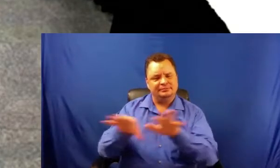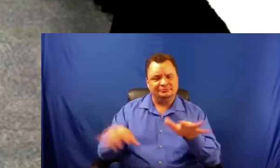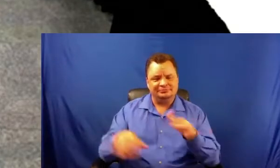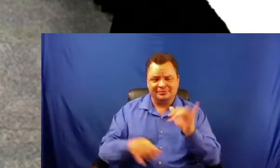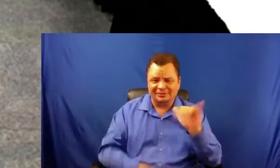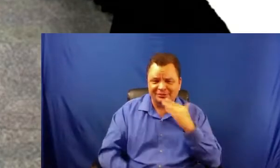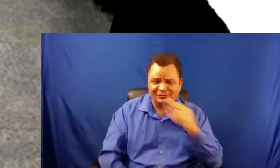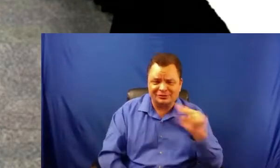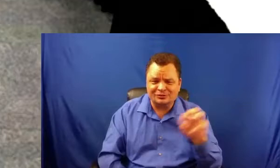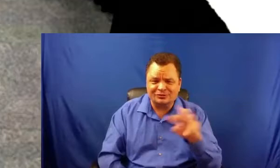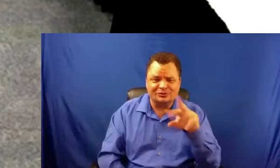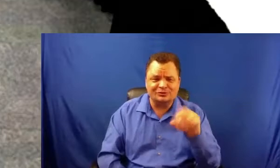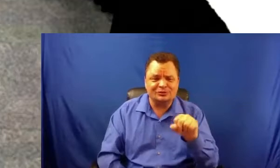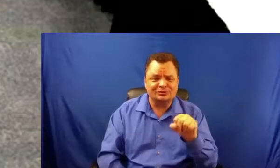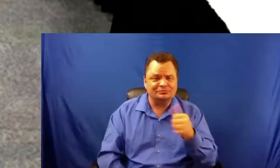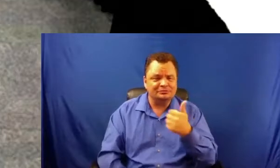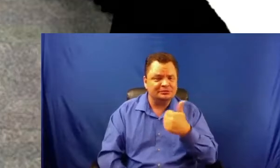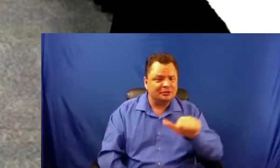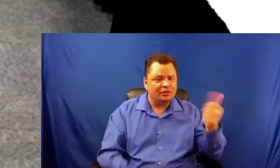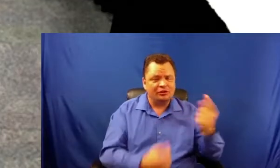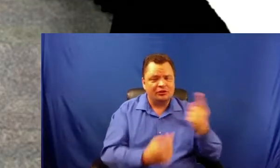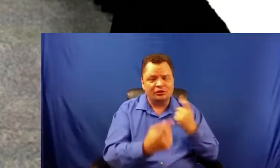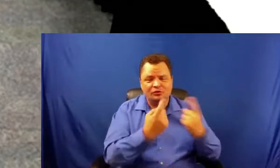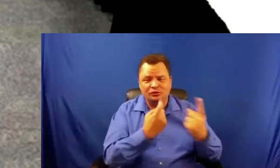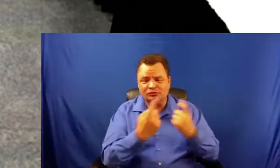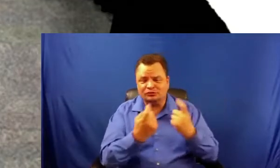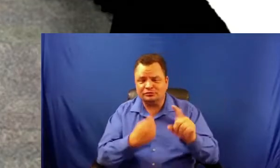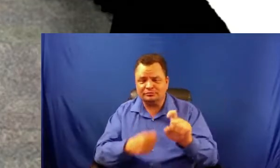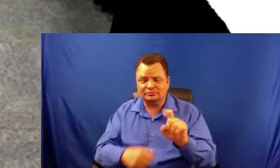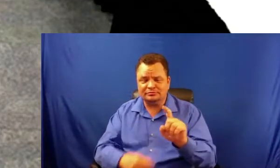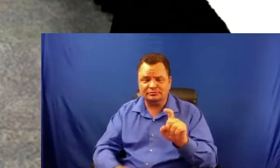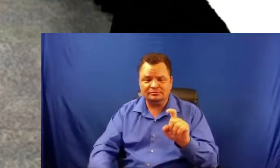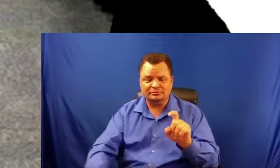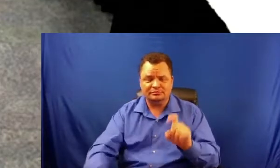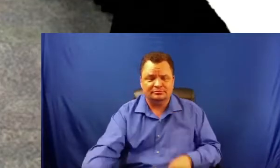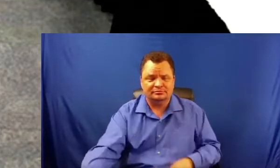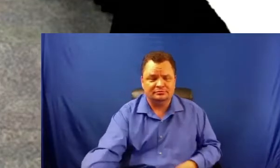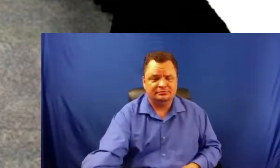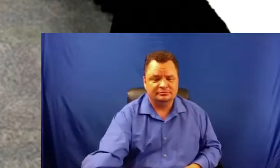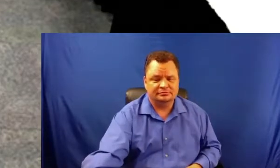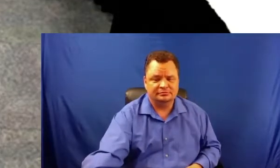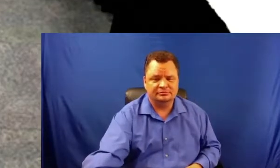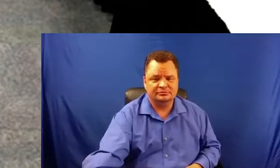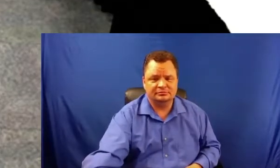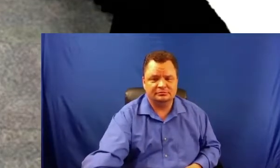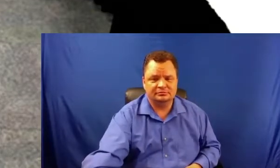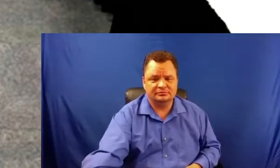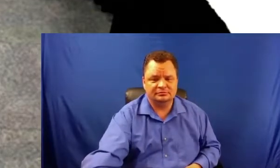Anybody? All right. I'd entertain a motion in a second.